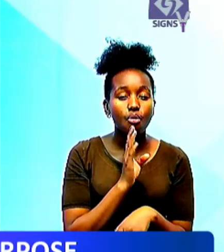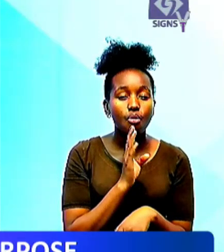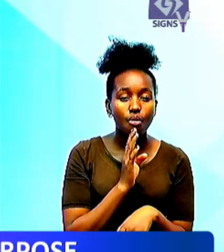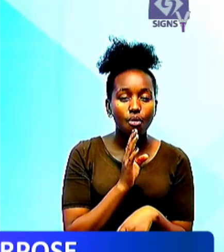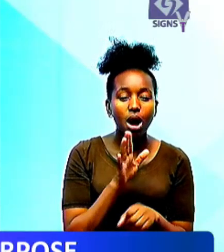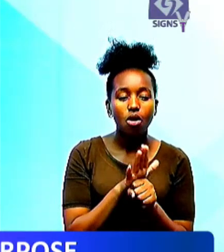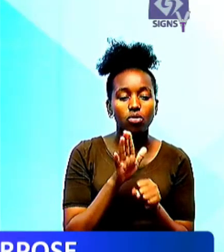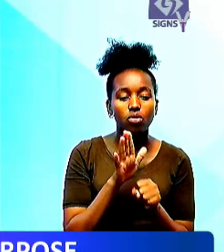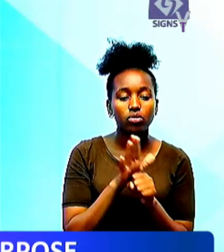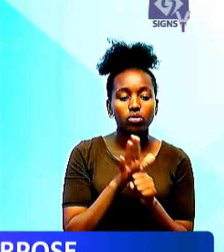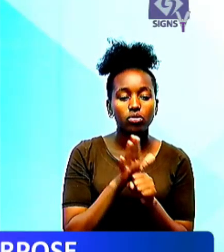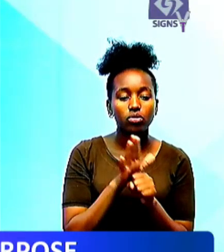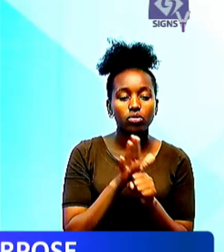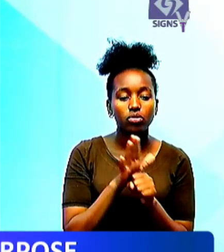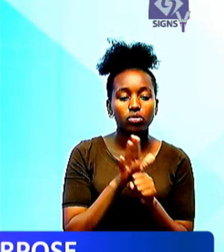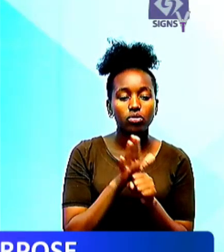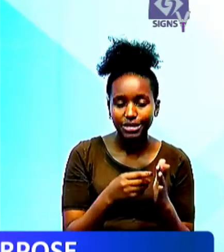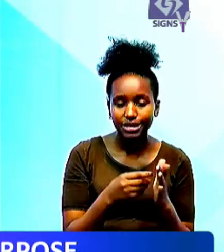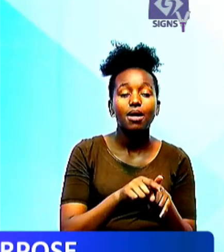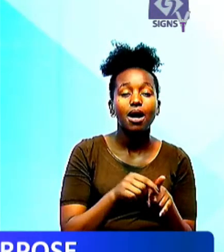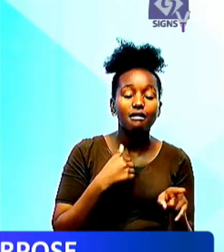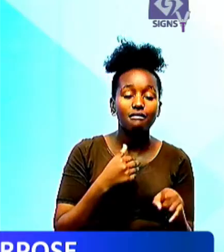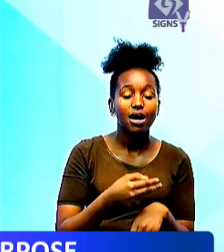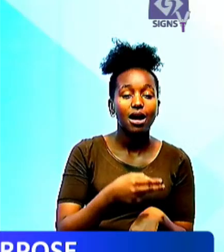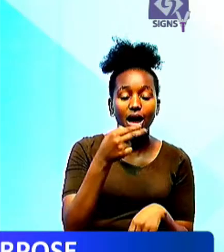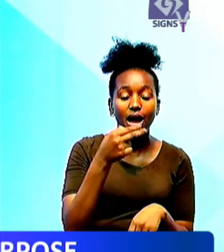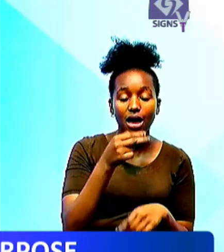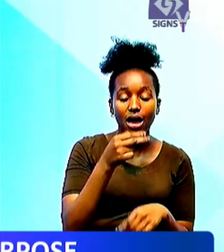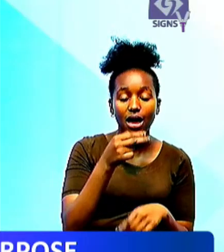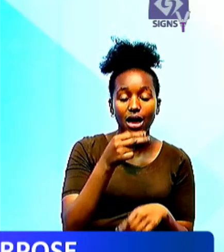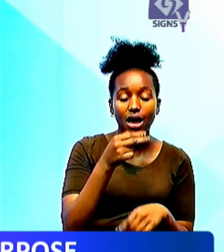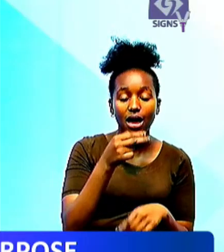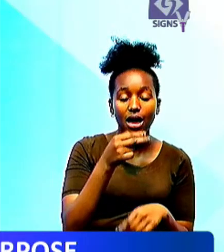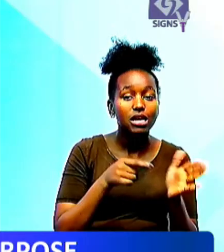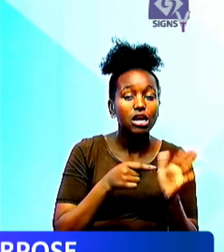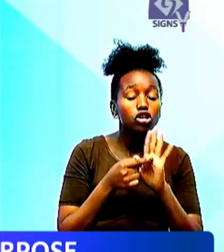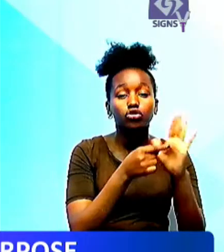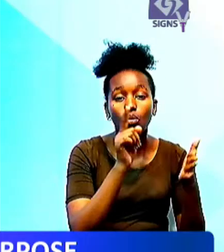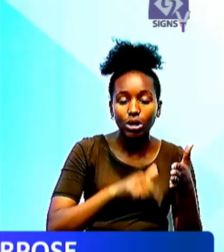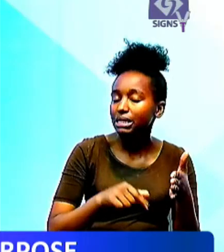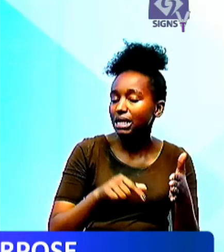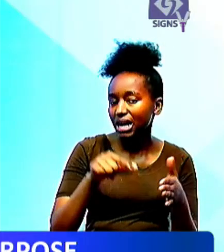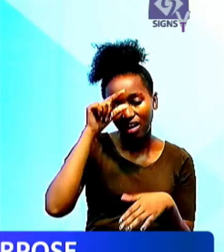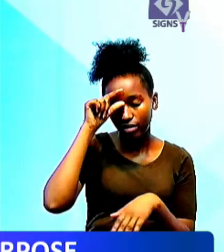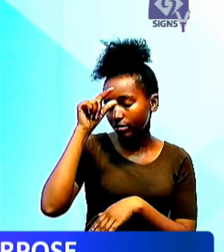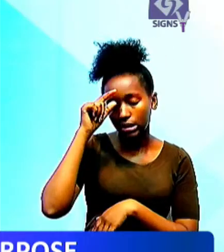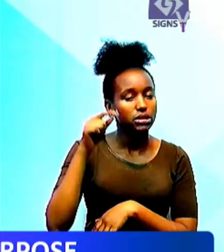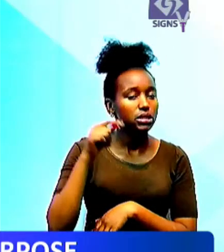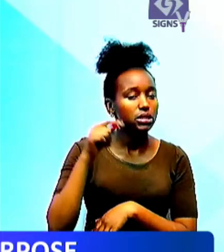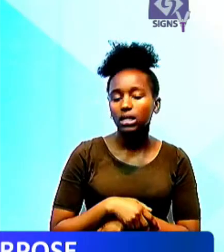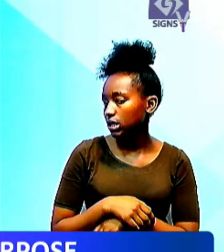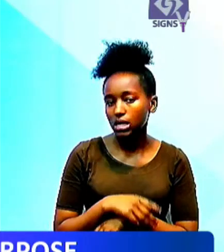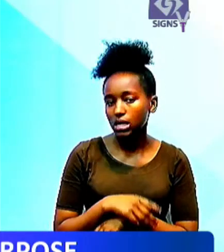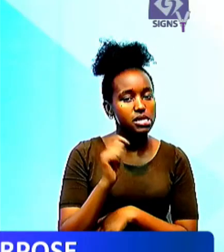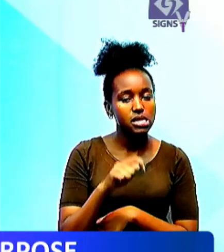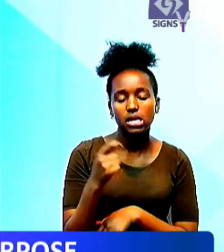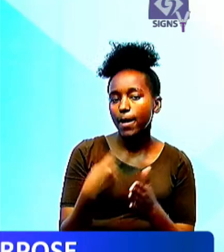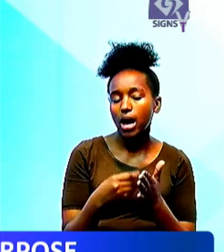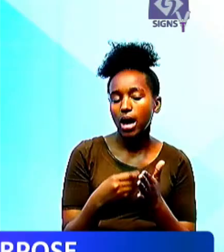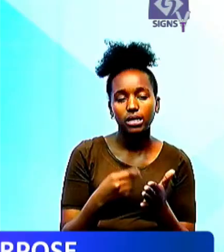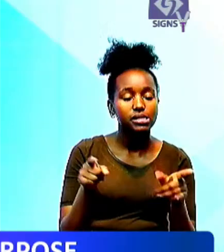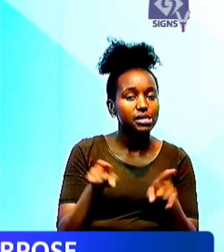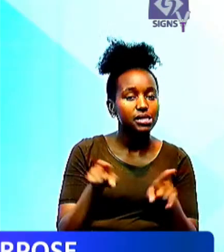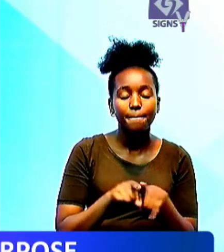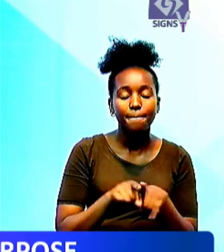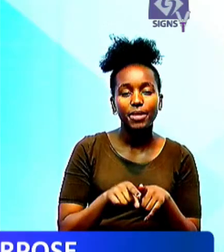willing to borrow at a higher interest rate, because it means the government is desperate. The inflation was high. The inflation, and this was not